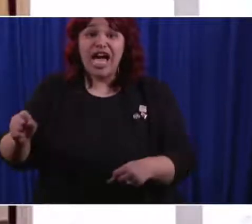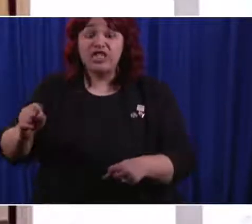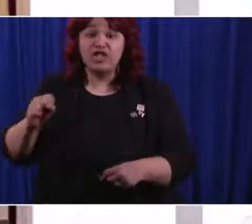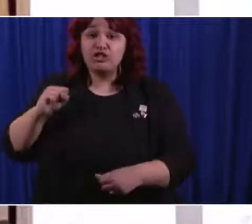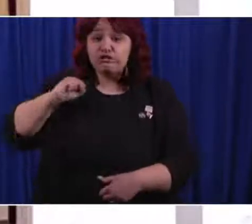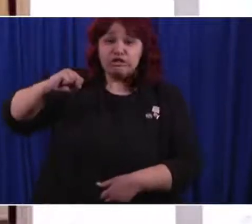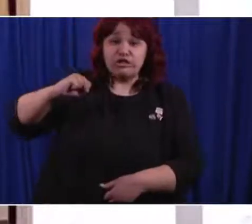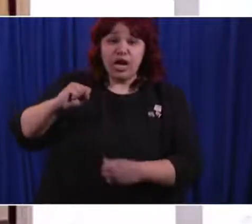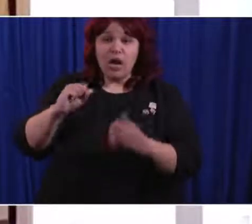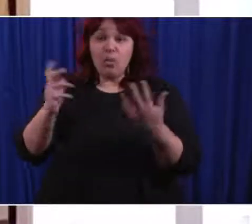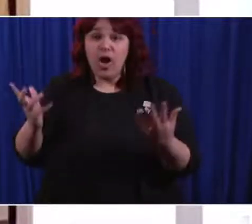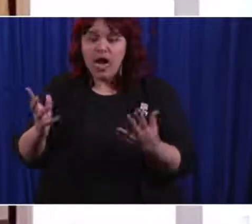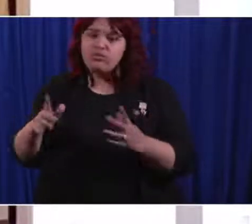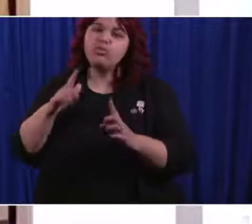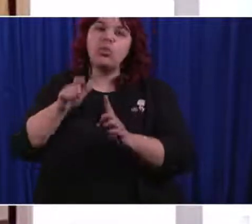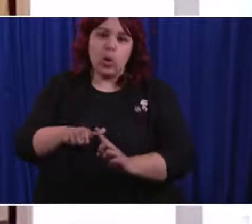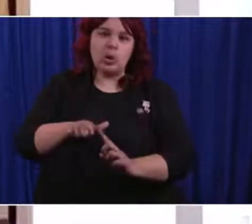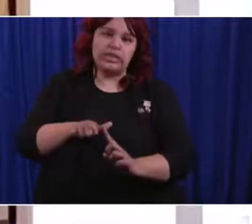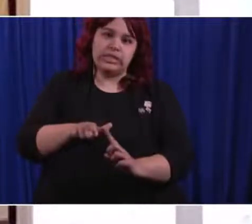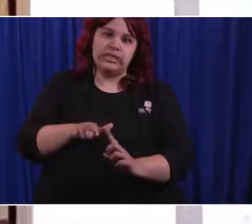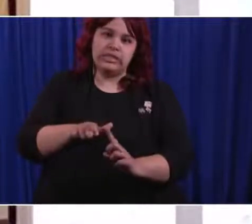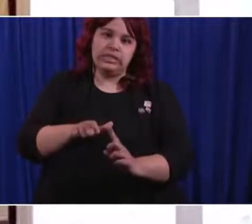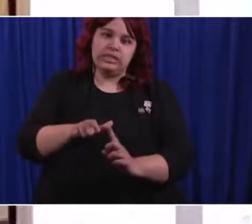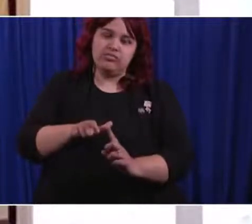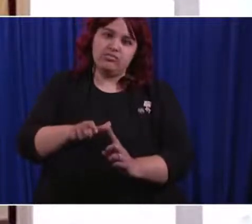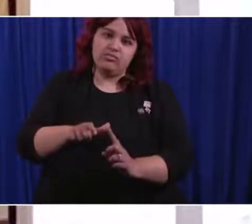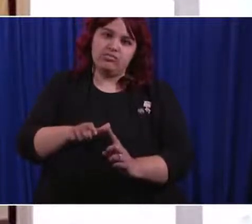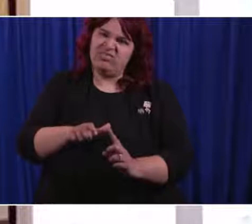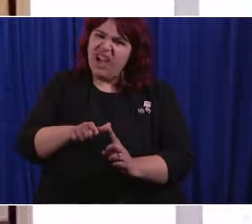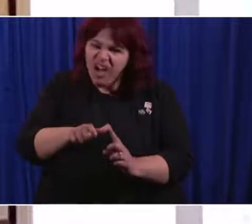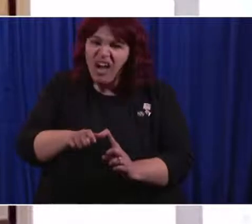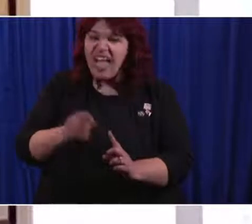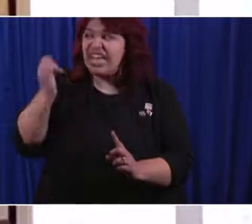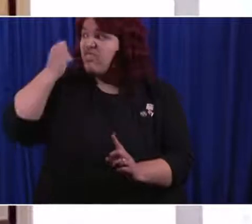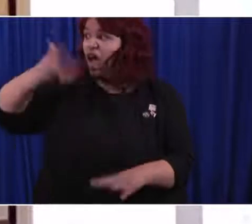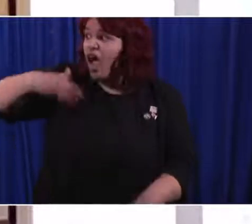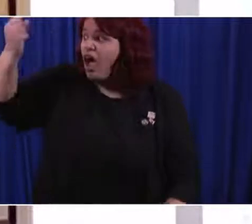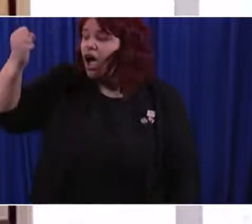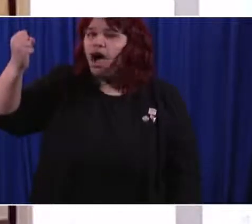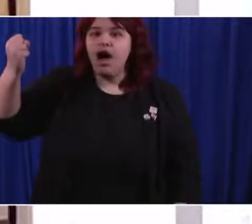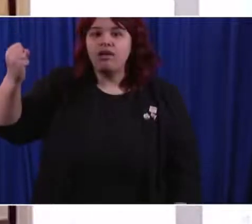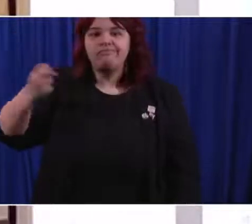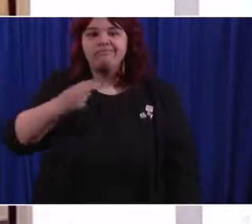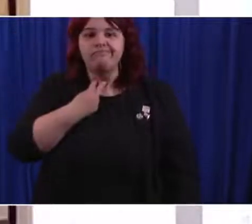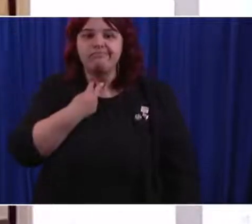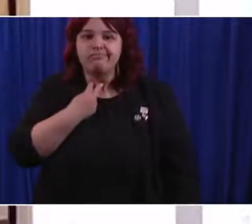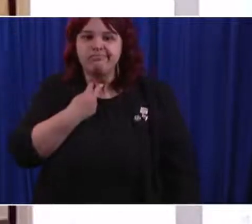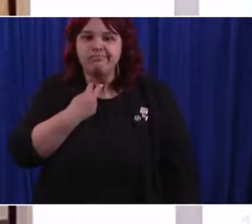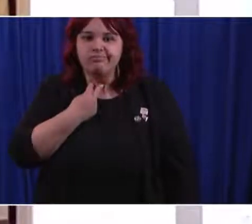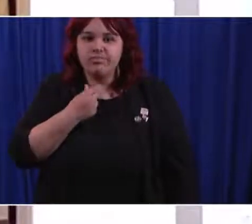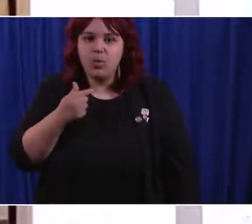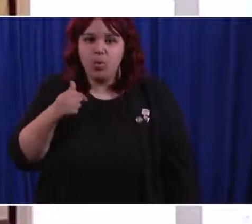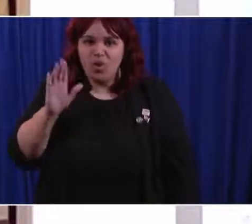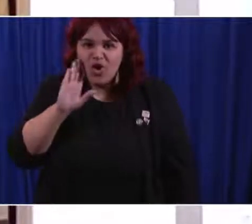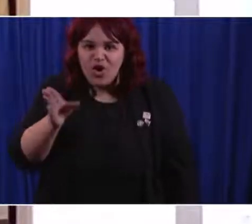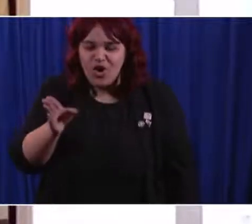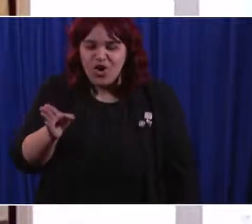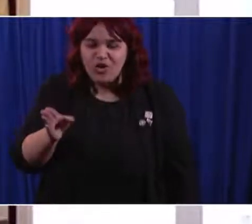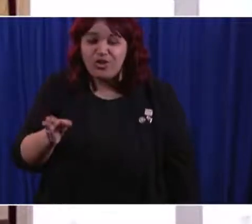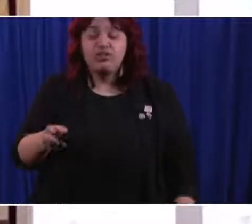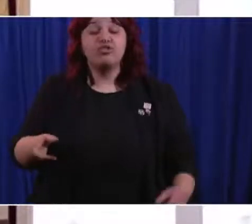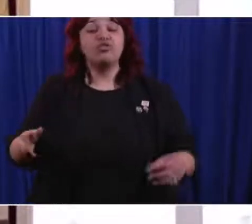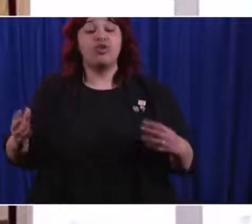then, in terms of Ebola, right now, the World Health Organization and CDC are